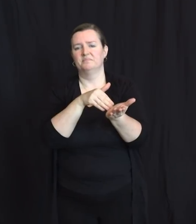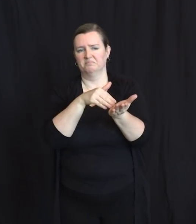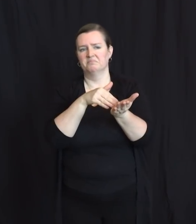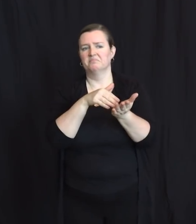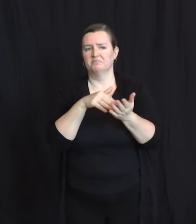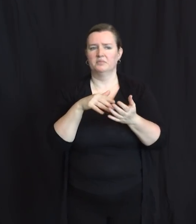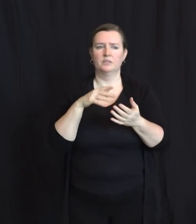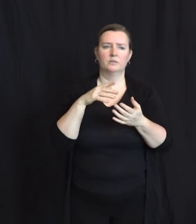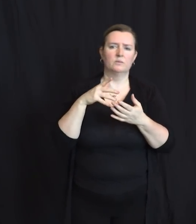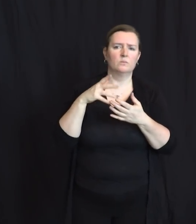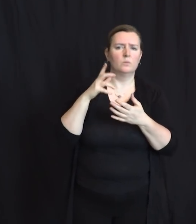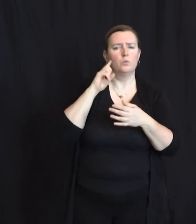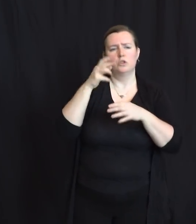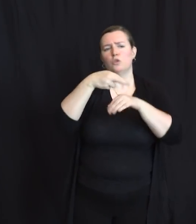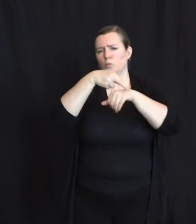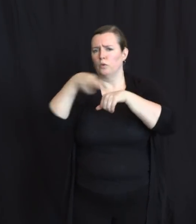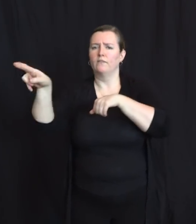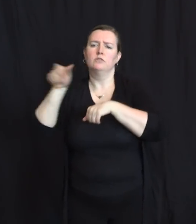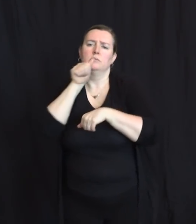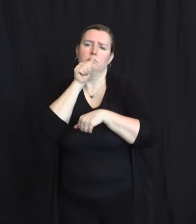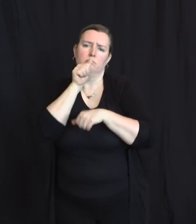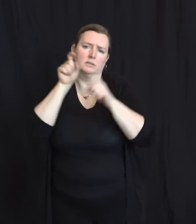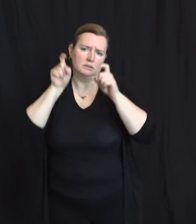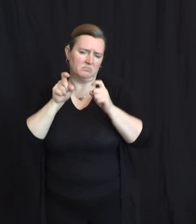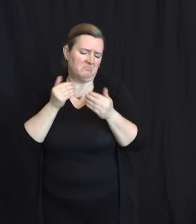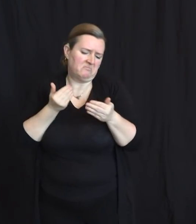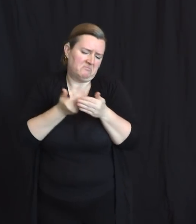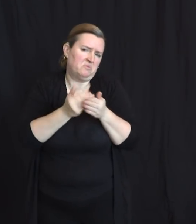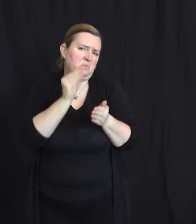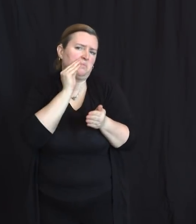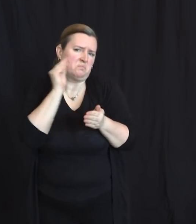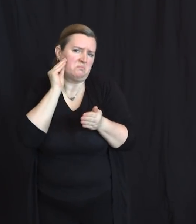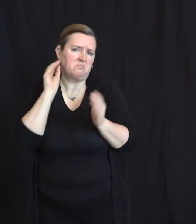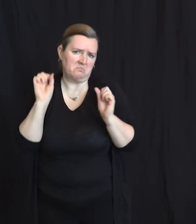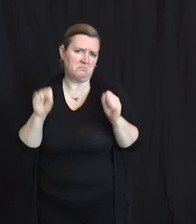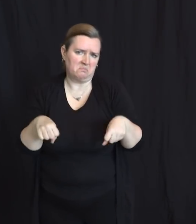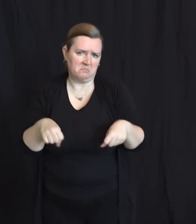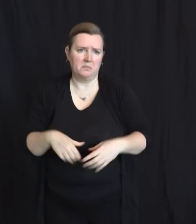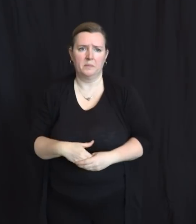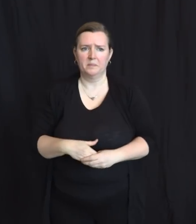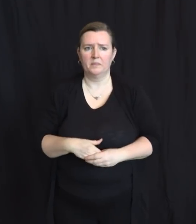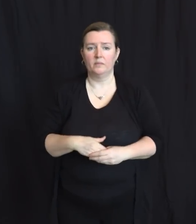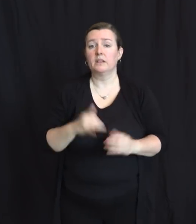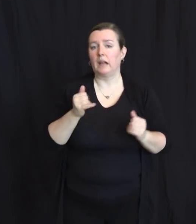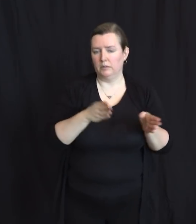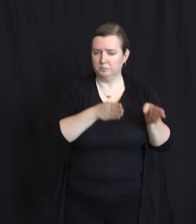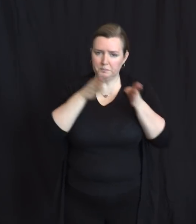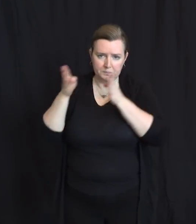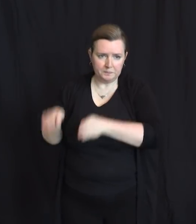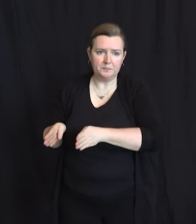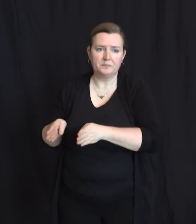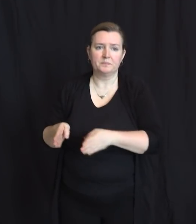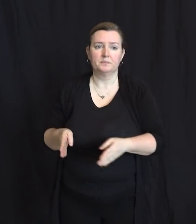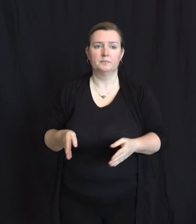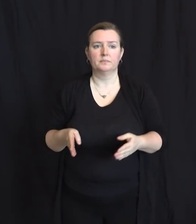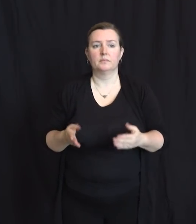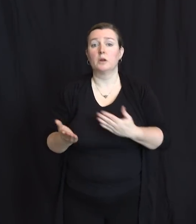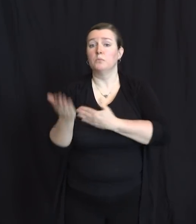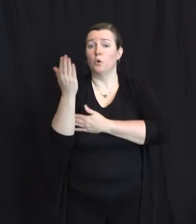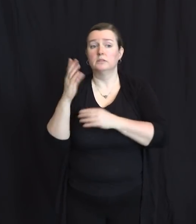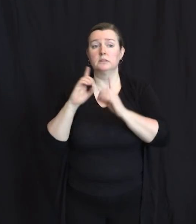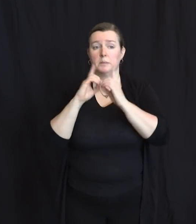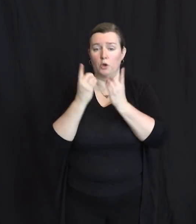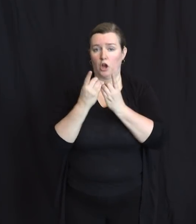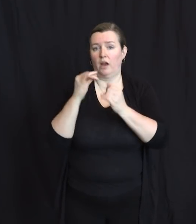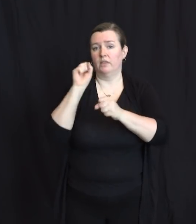run testing sites nearest to you. Switching gears, this morning the Department of Labor reported